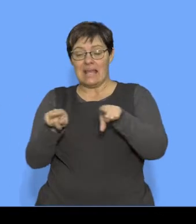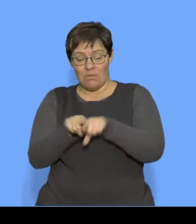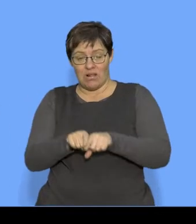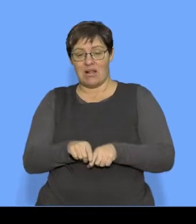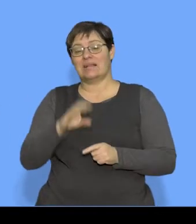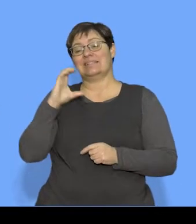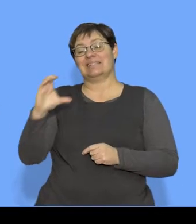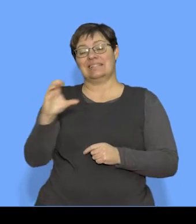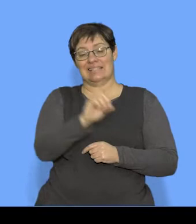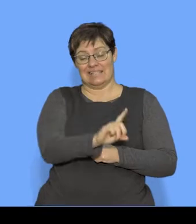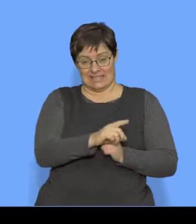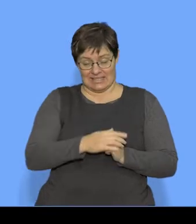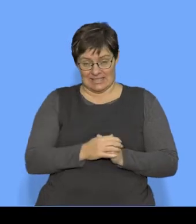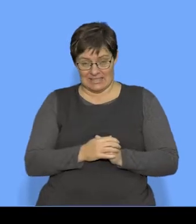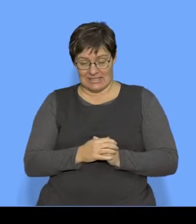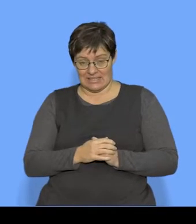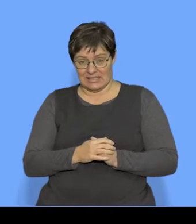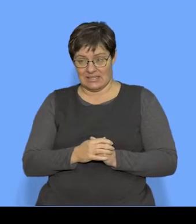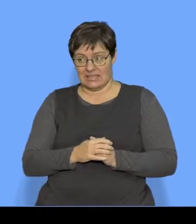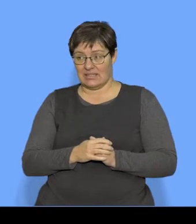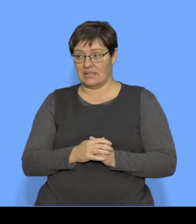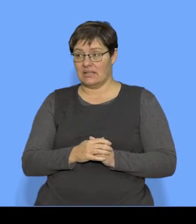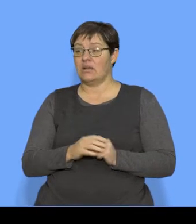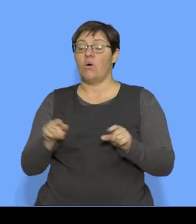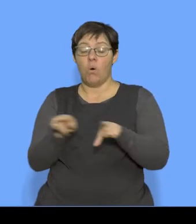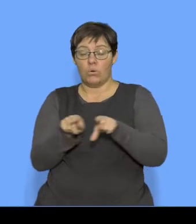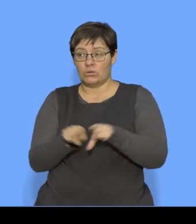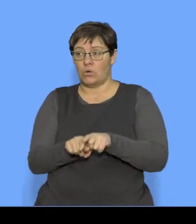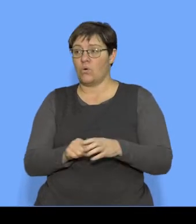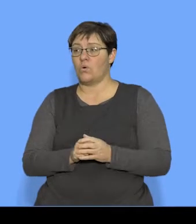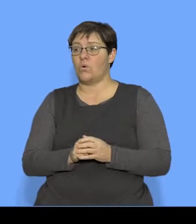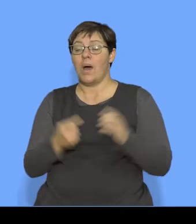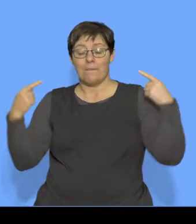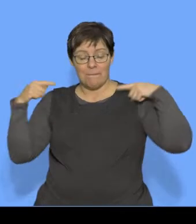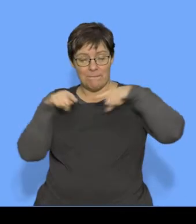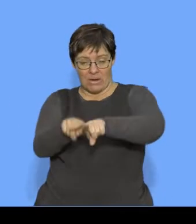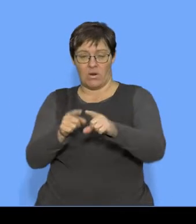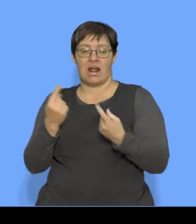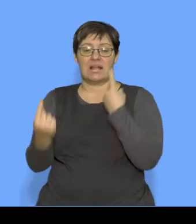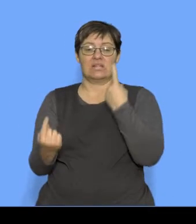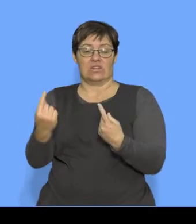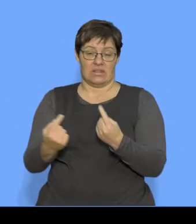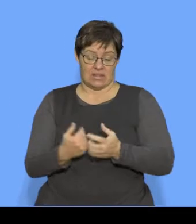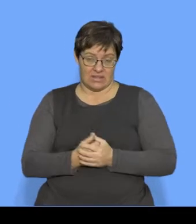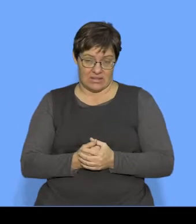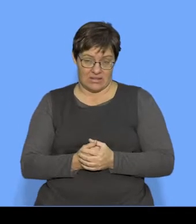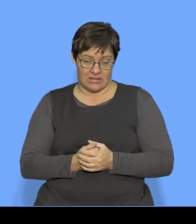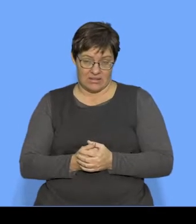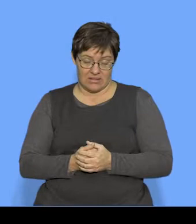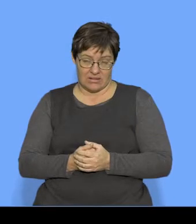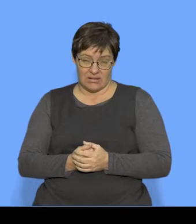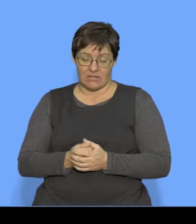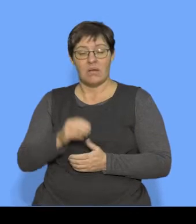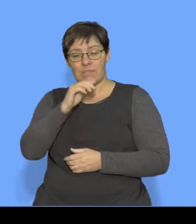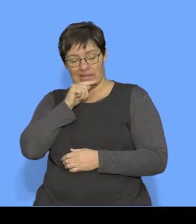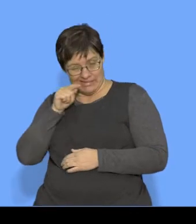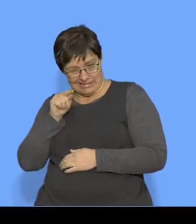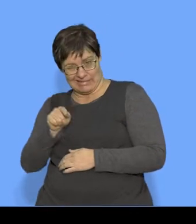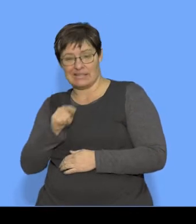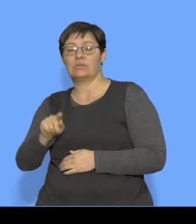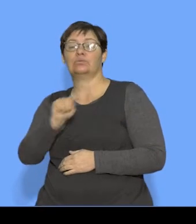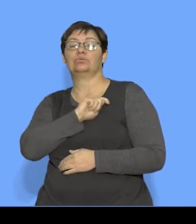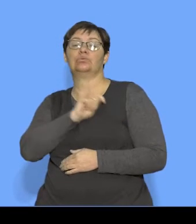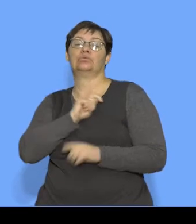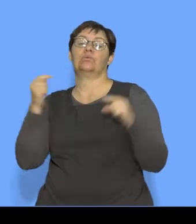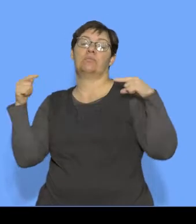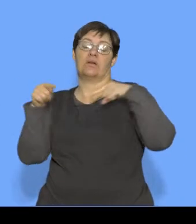to CD, and also prove that AB is parallel to CD, then this will definitely